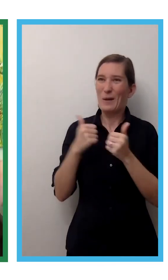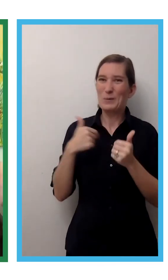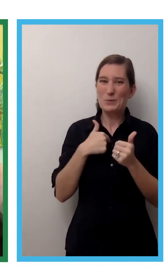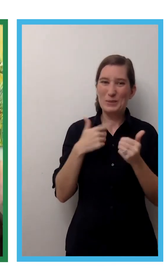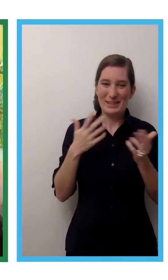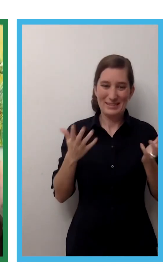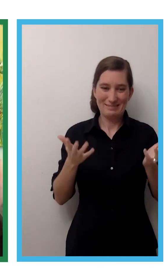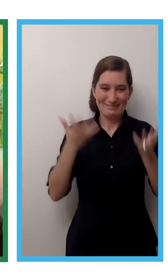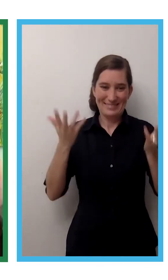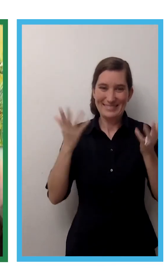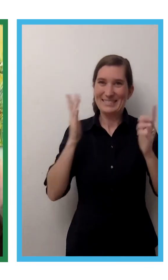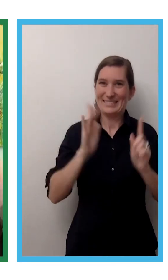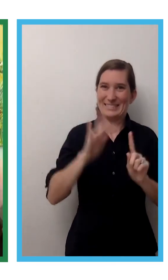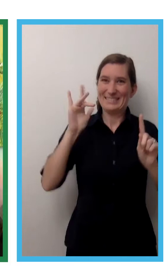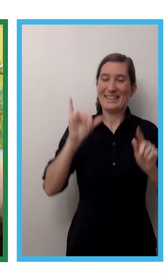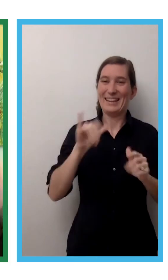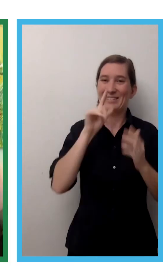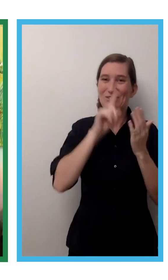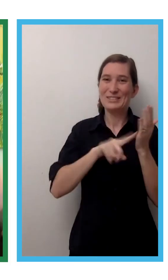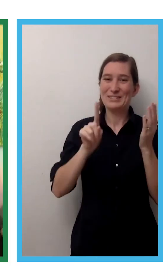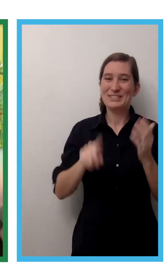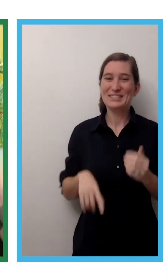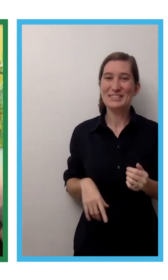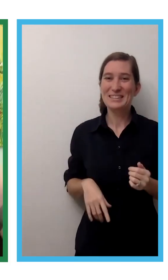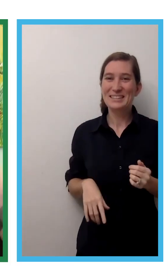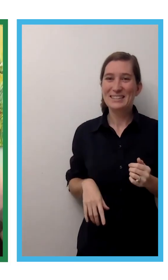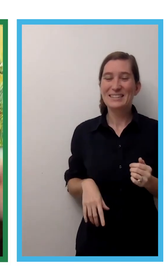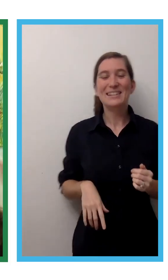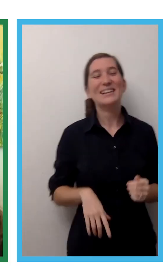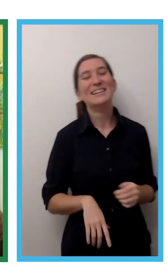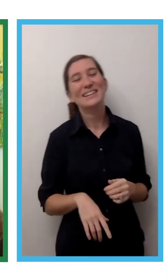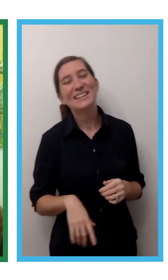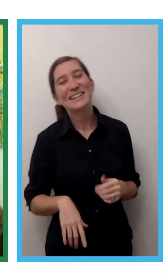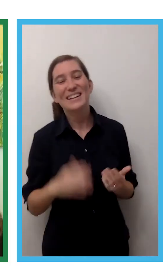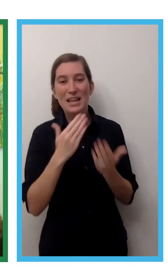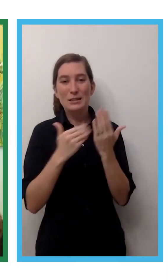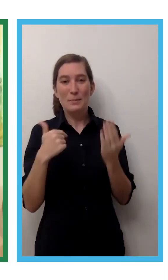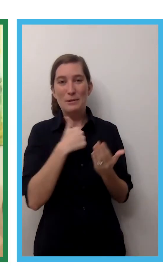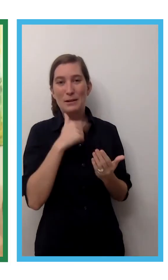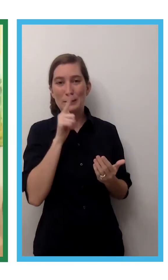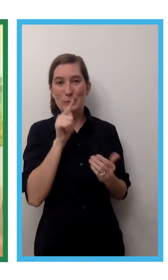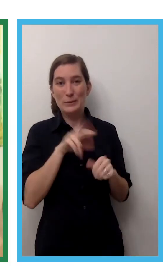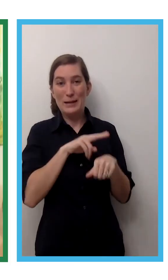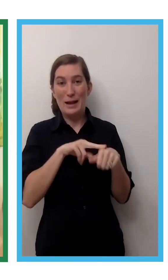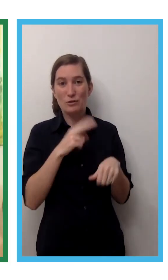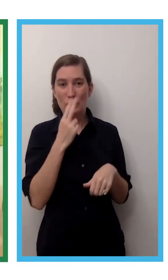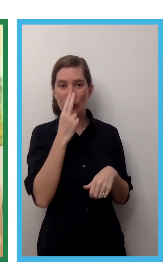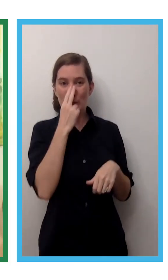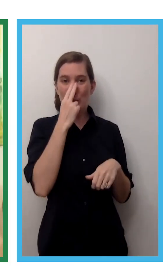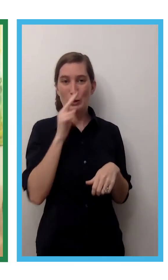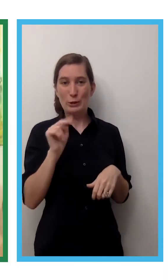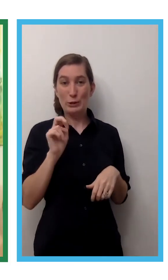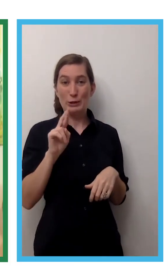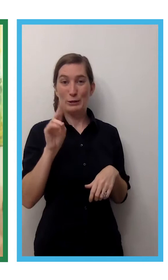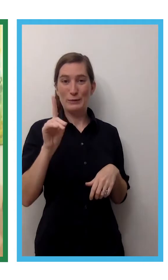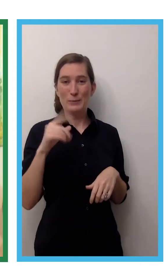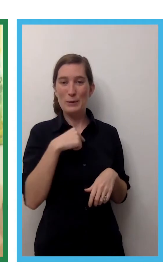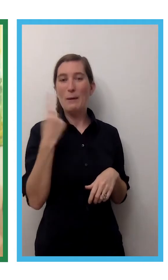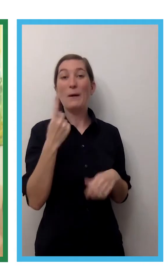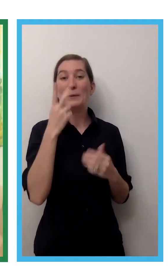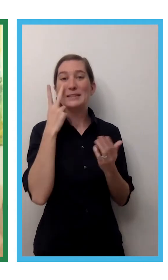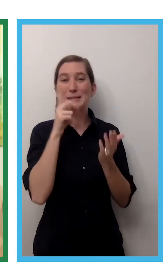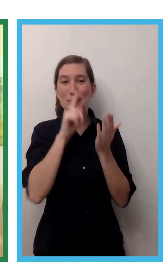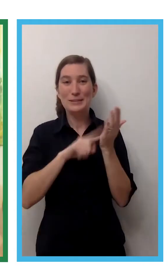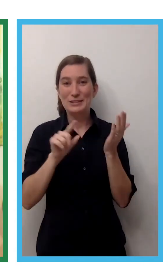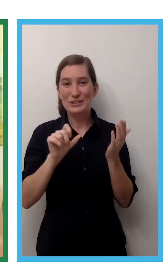than anything else, have always found research pretty sexy, because for me, it was always about answers. I mean, what's